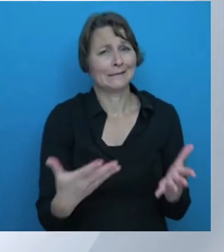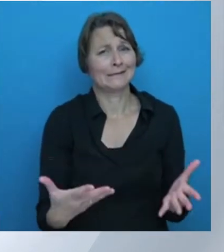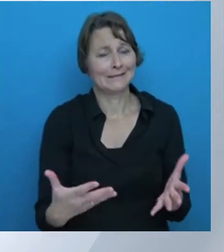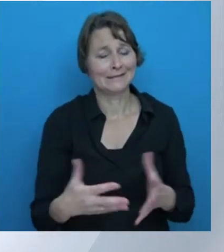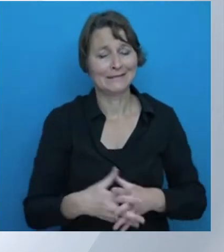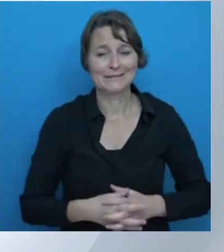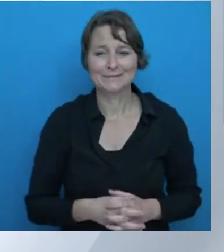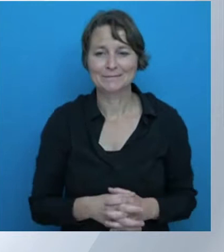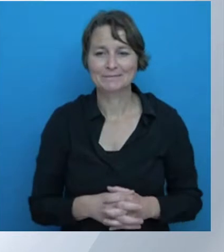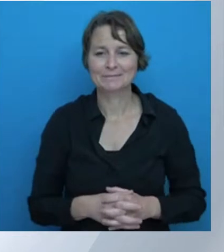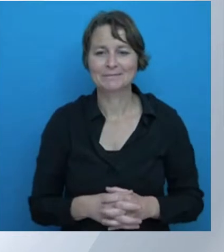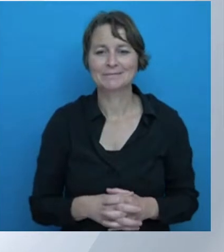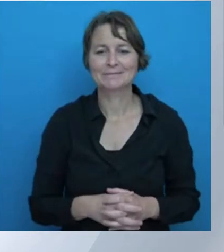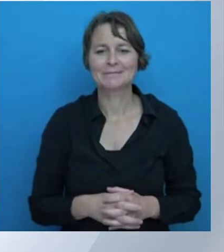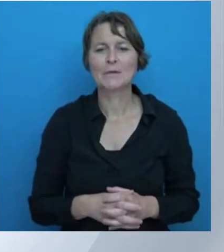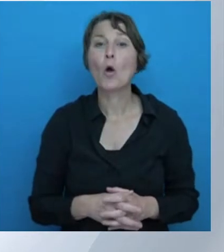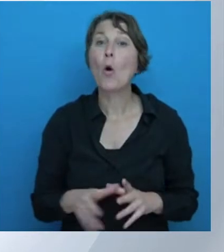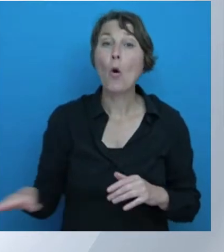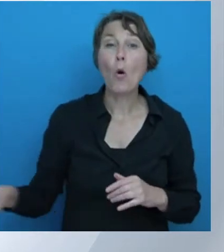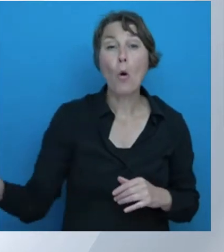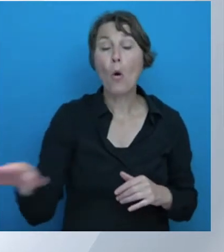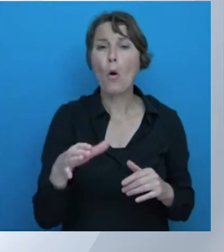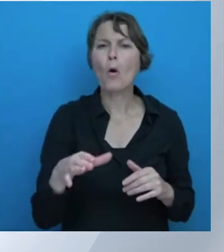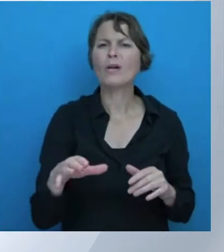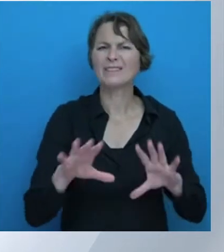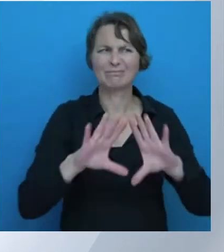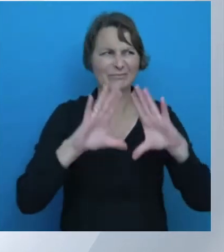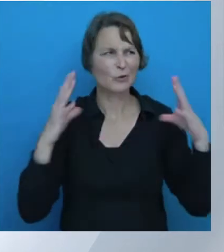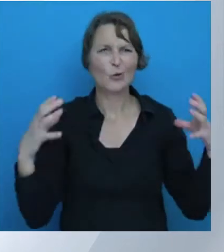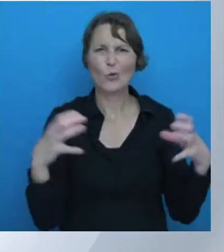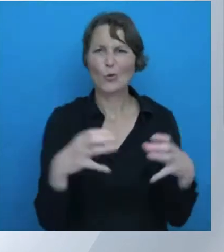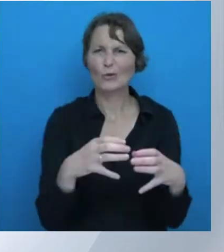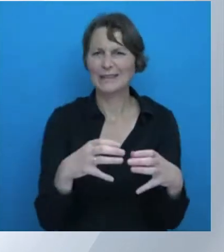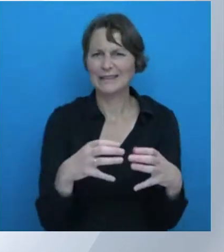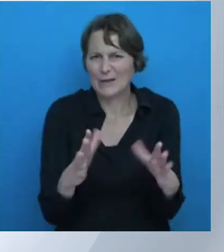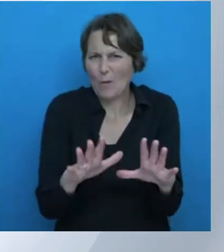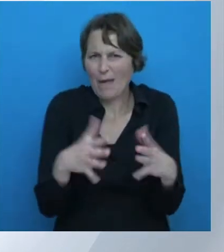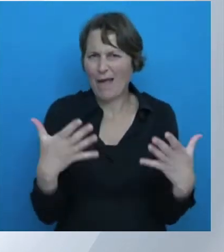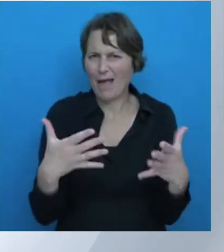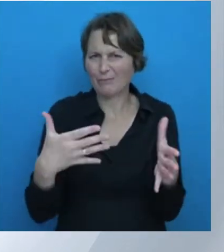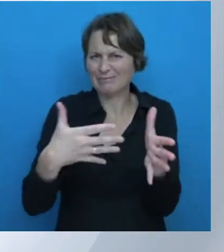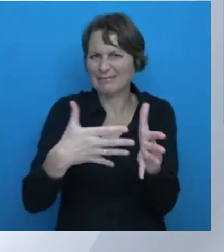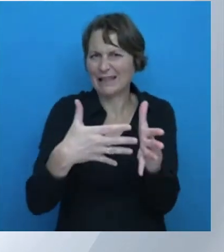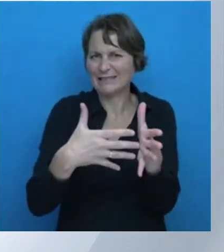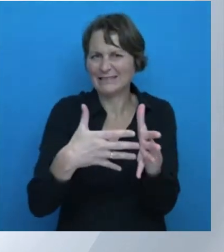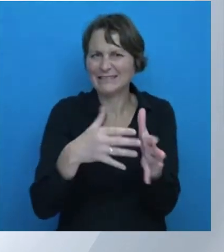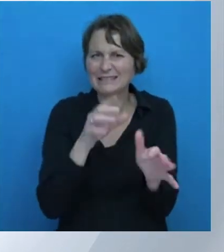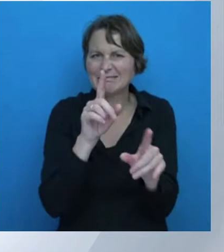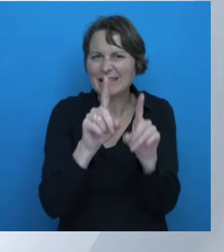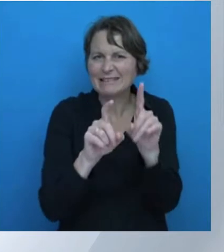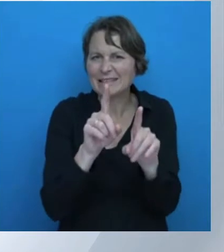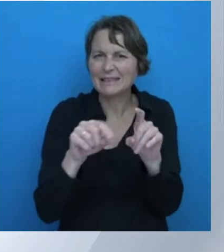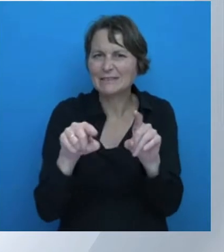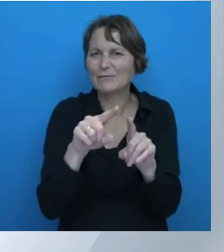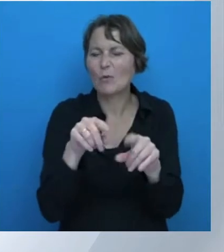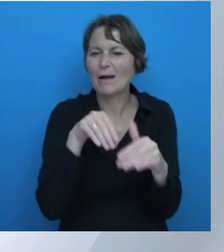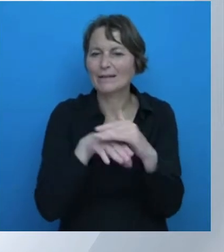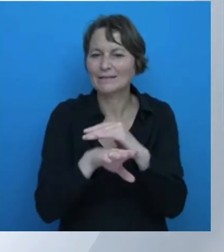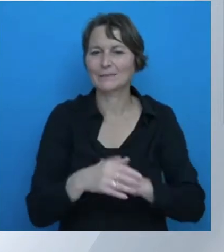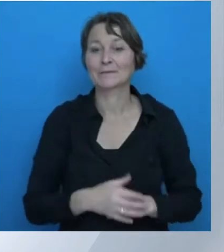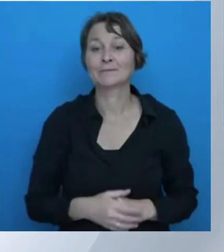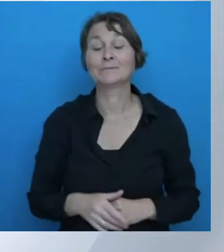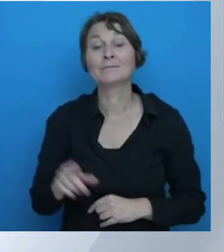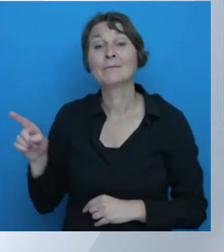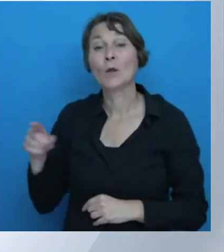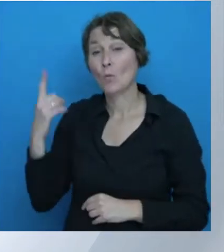we sometimes don't unit test, but I'm going to show you how to unit test for accessibility. So introducing the X Core. It's one of our partners from DQ